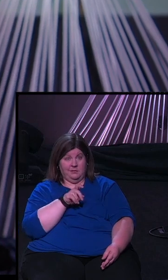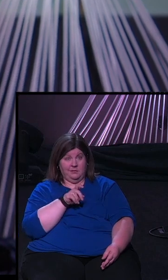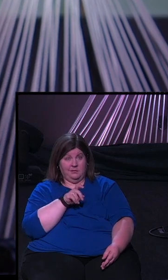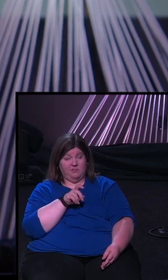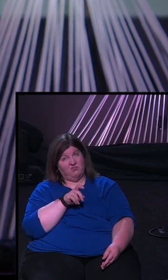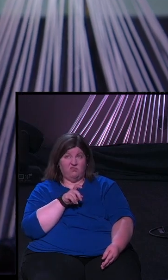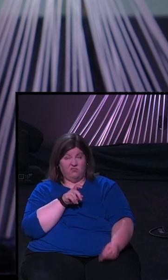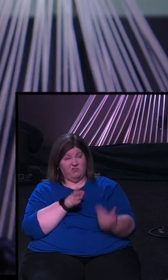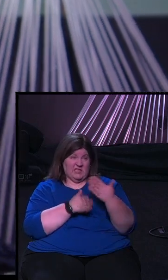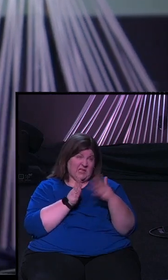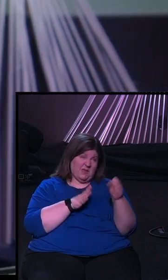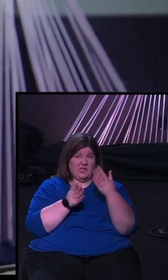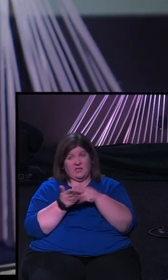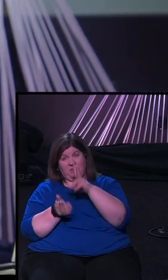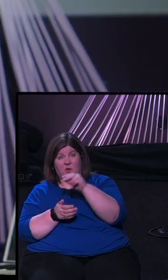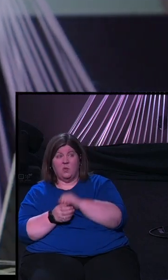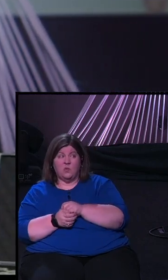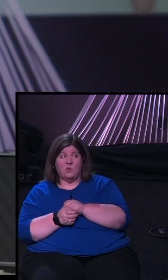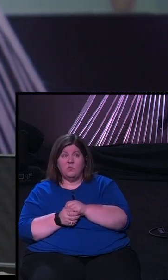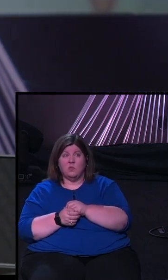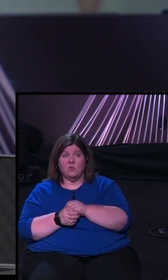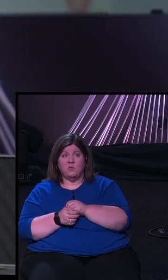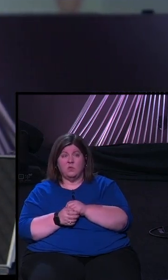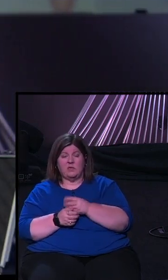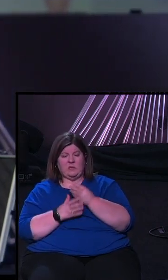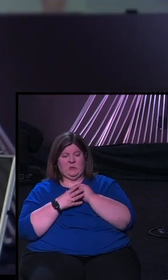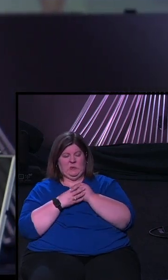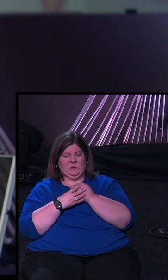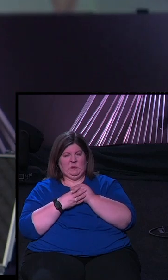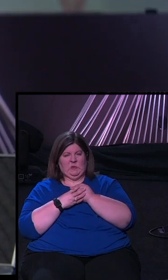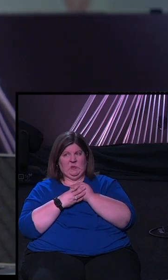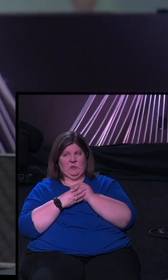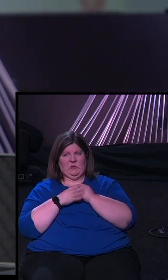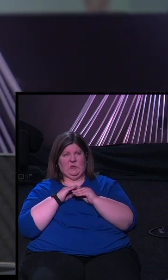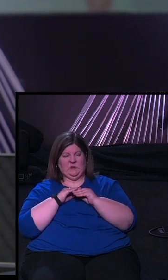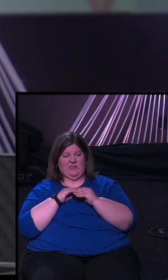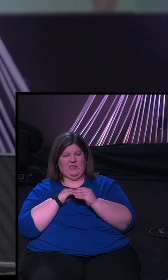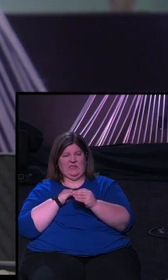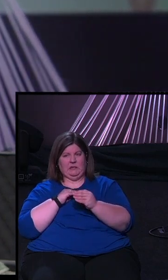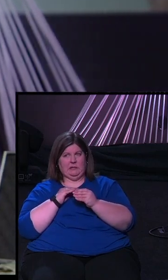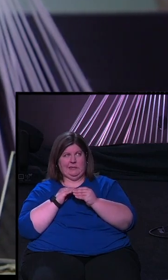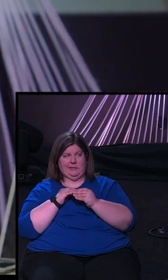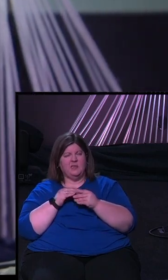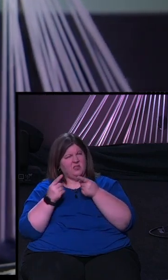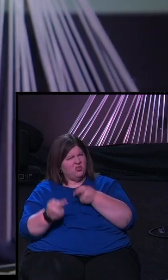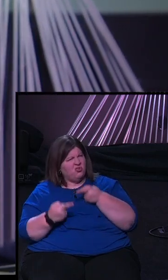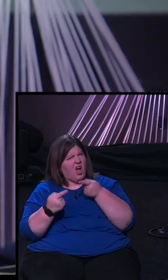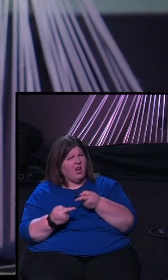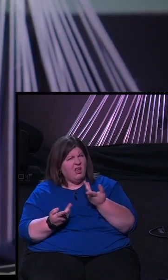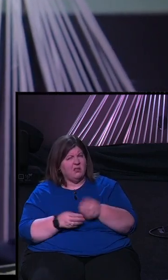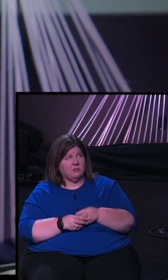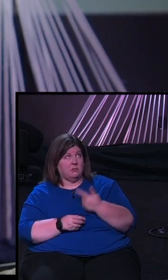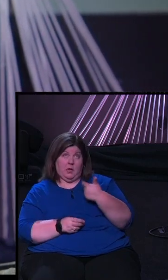Not everybody, but some of us. This is a big area of struggle just between me and